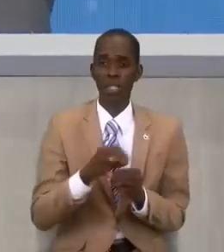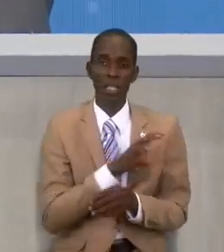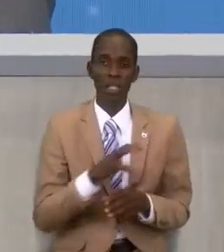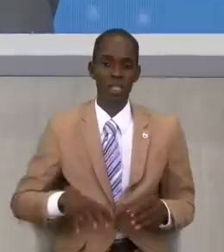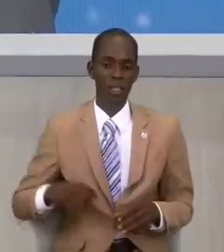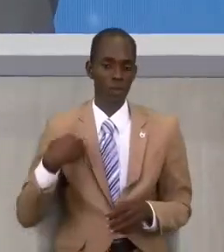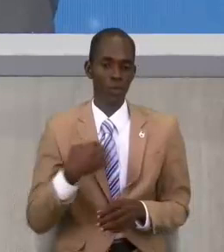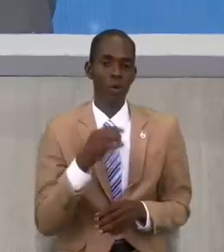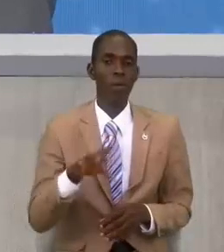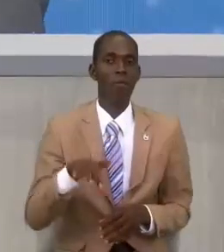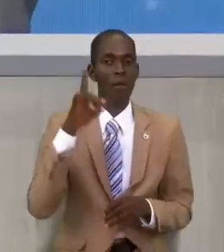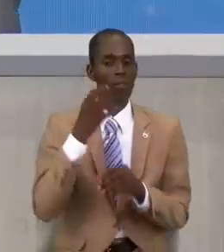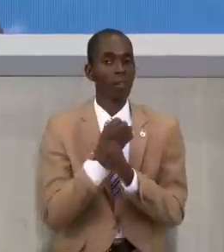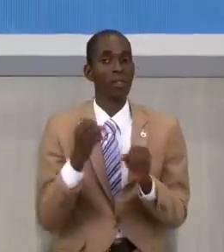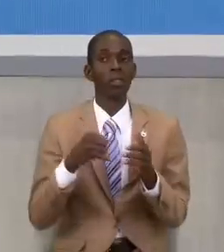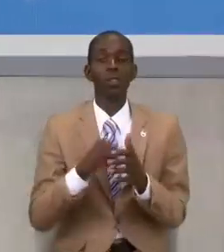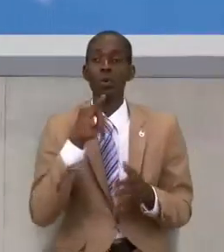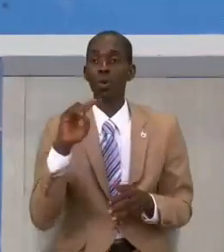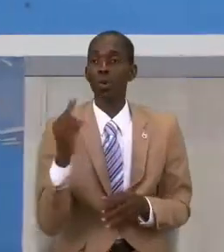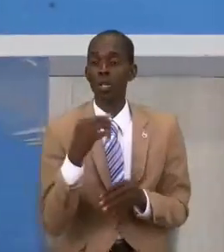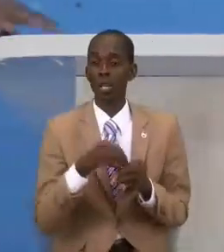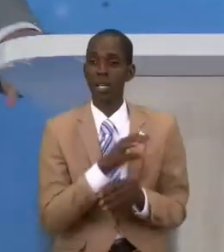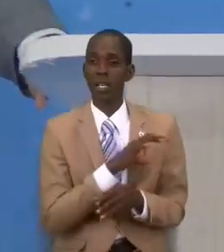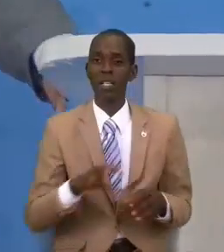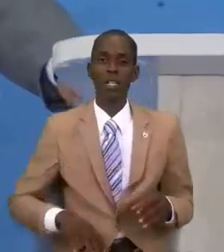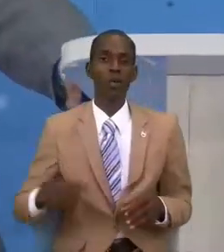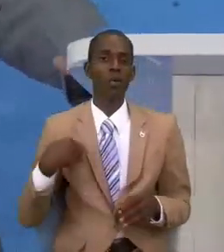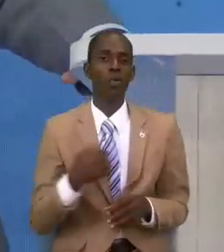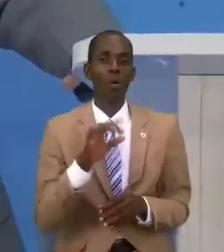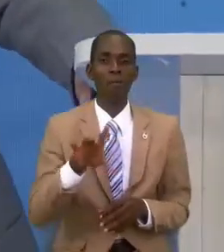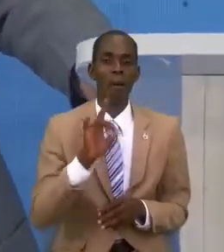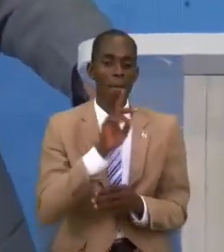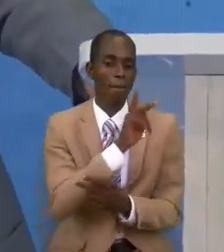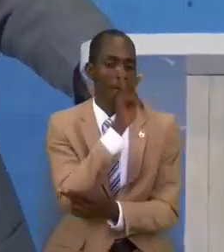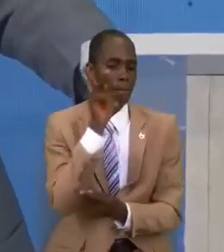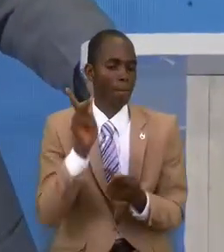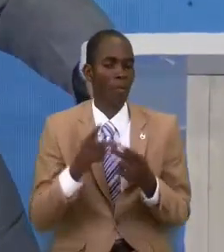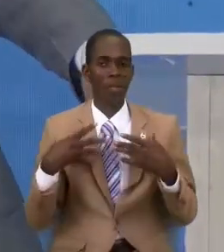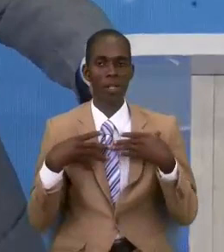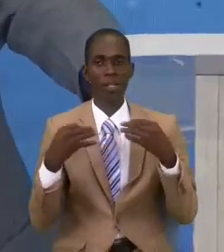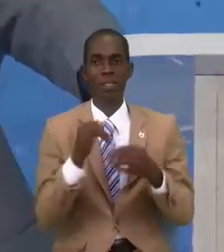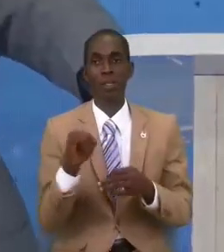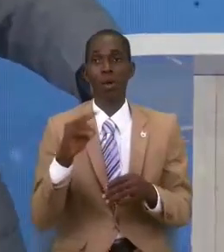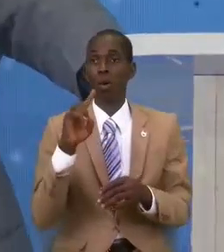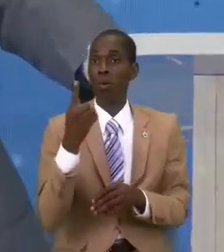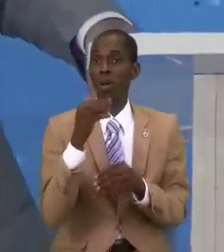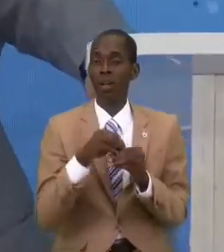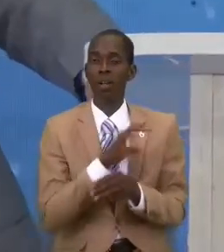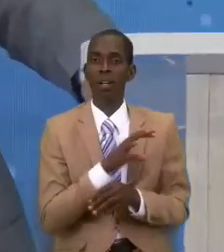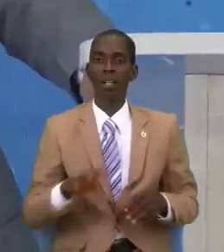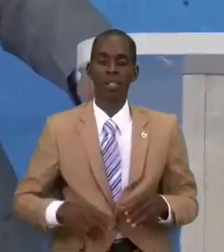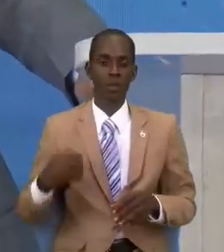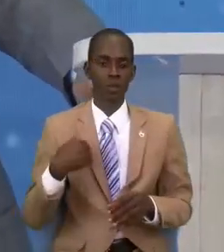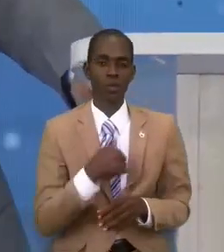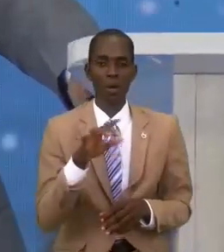a perfect healing. Only in Christ we find sanctification and holiness. Only in Christ